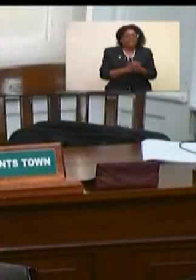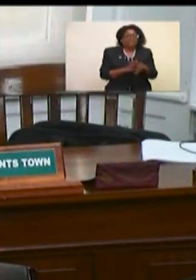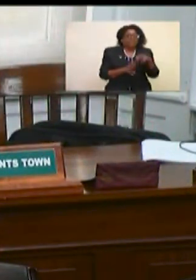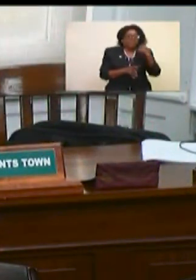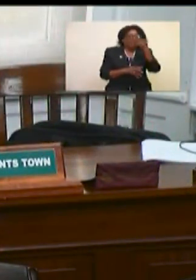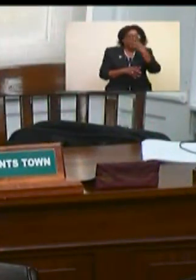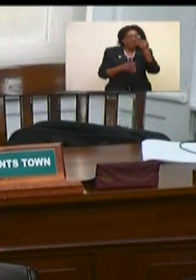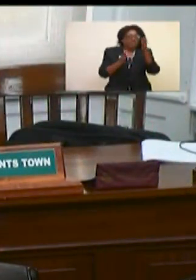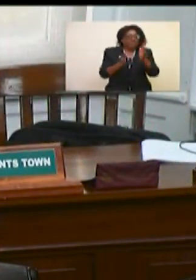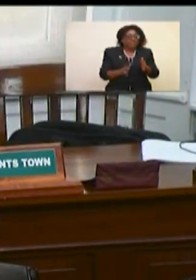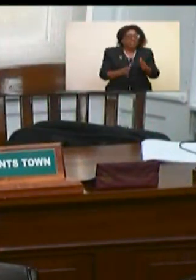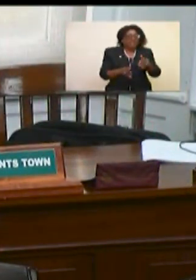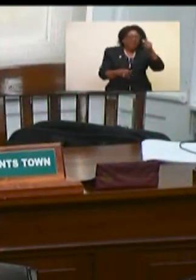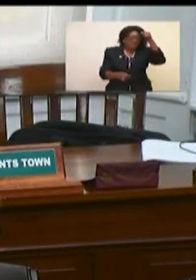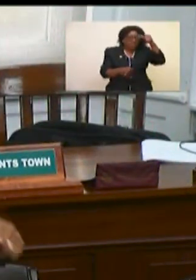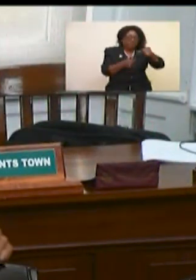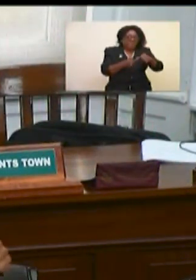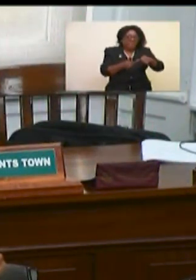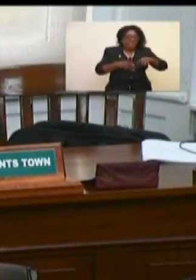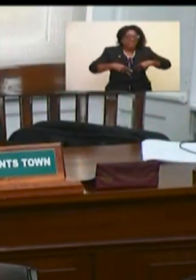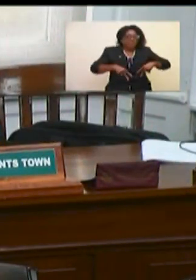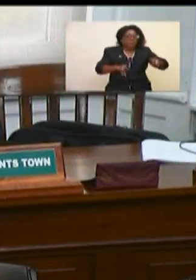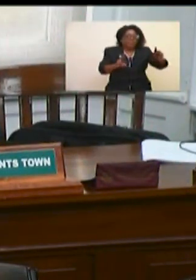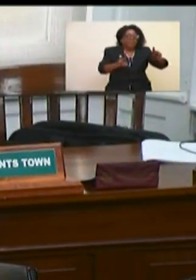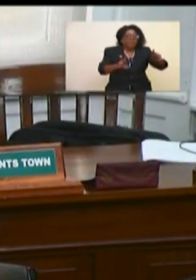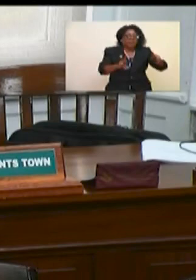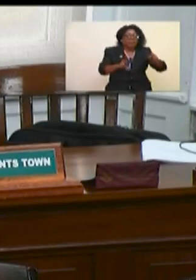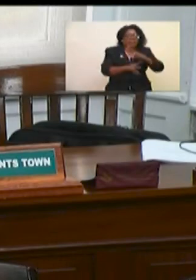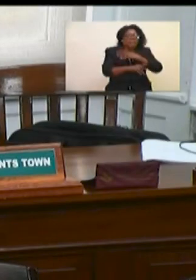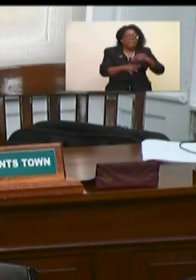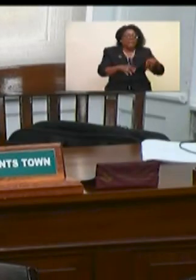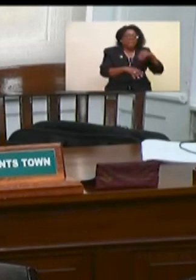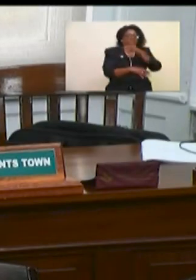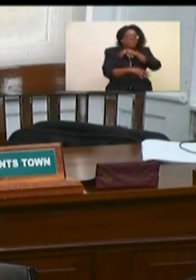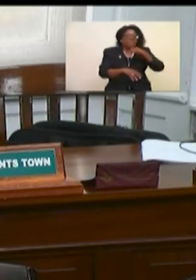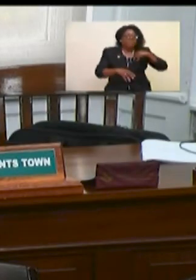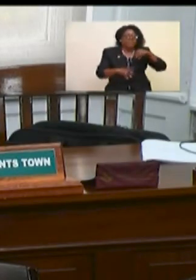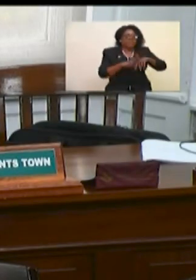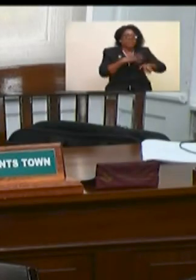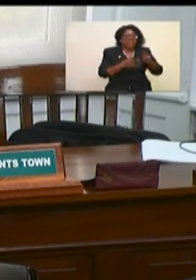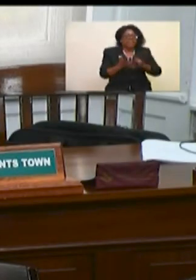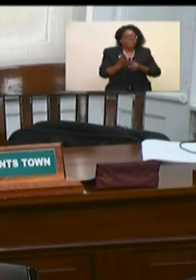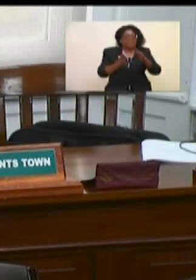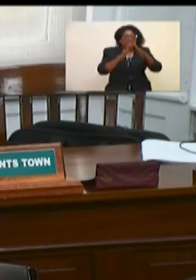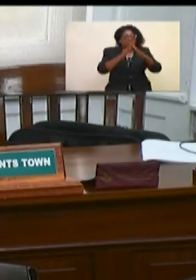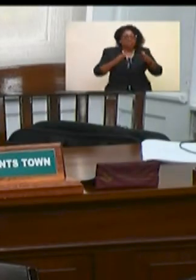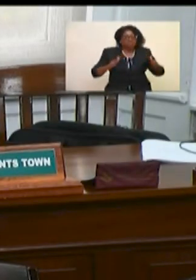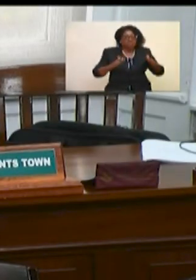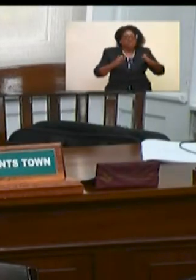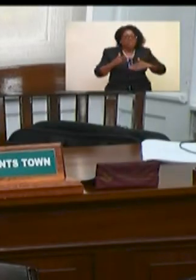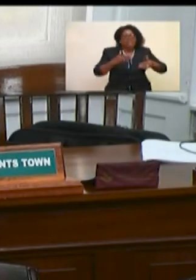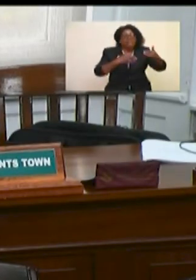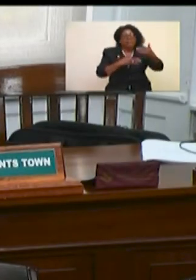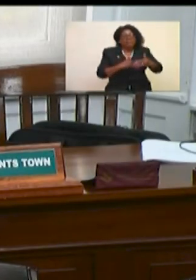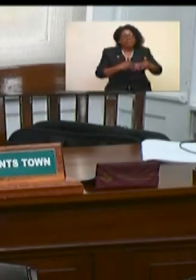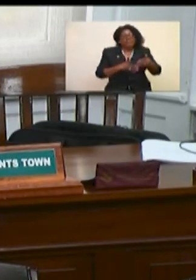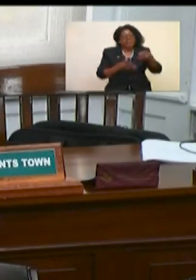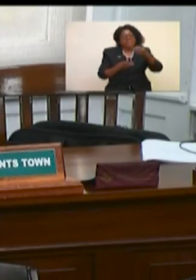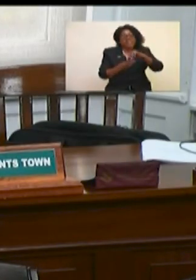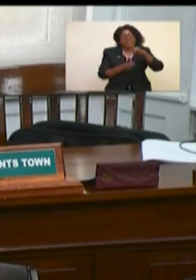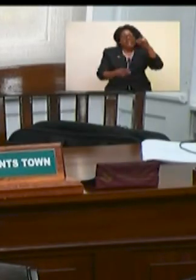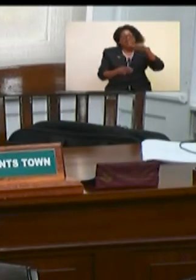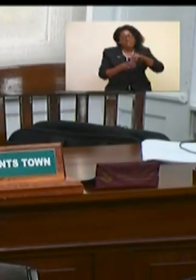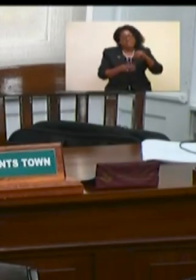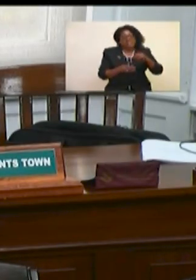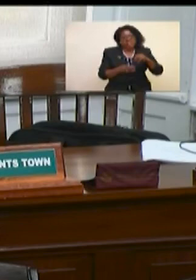I remind the general public and members in this House, when election, after election passed, the Prime